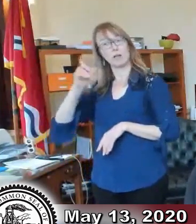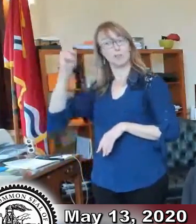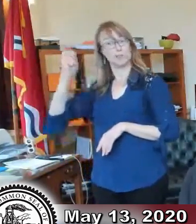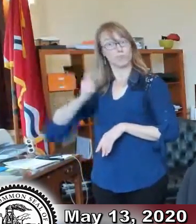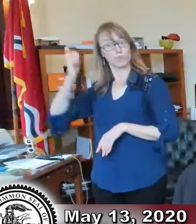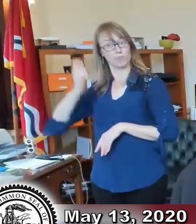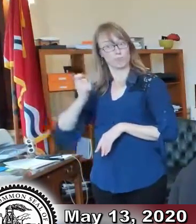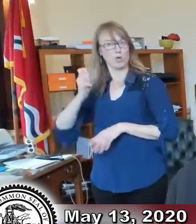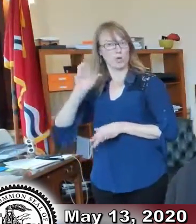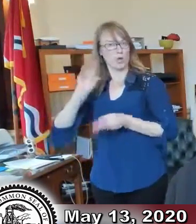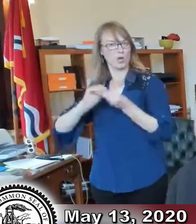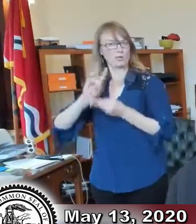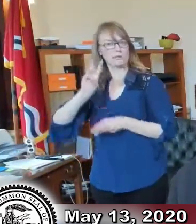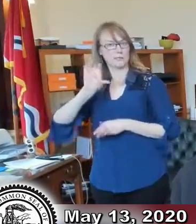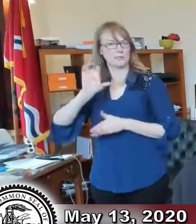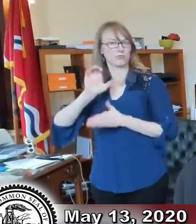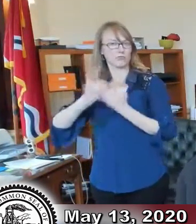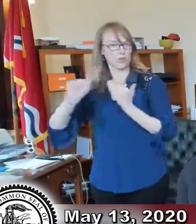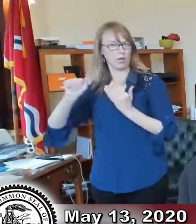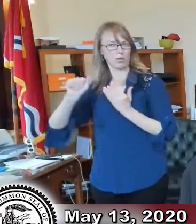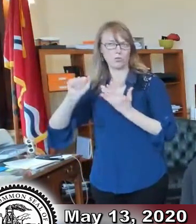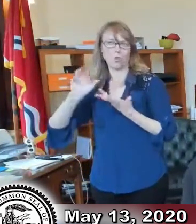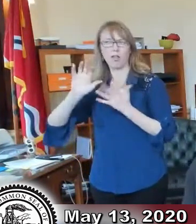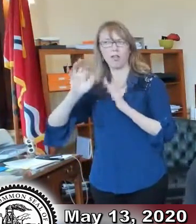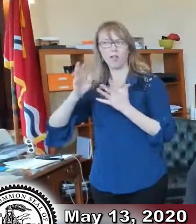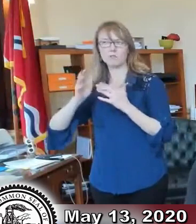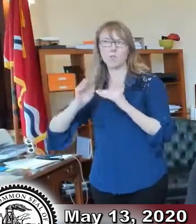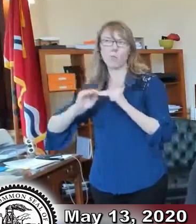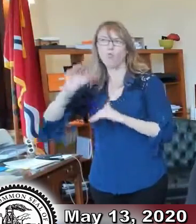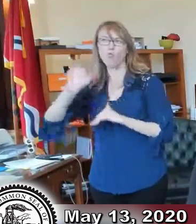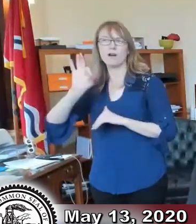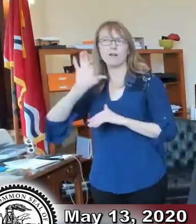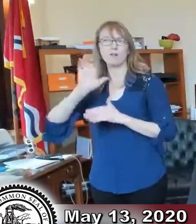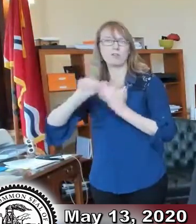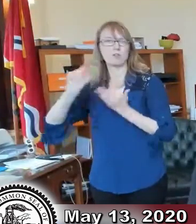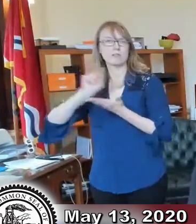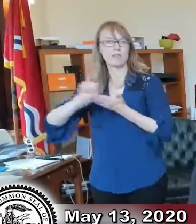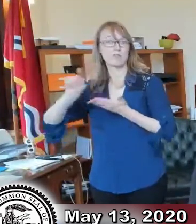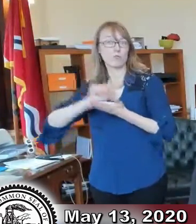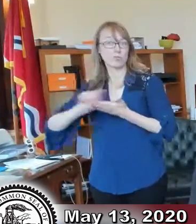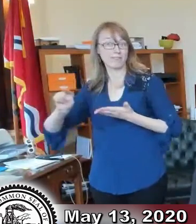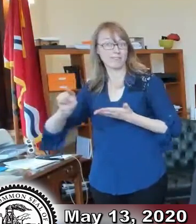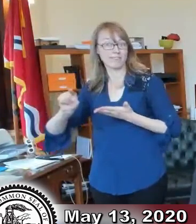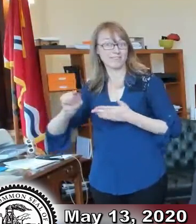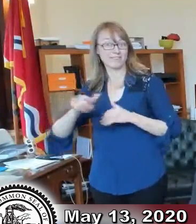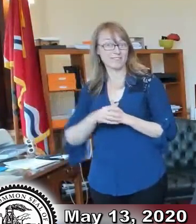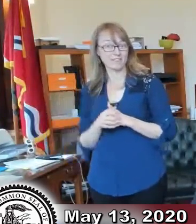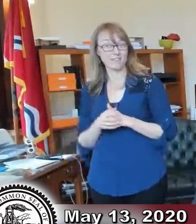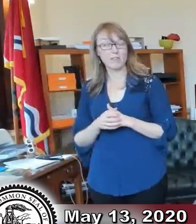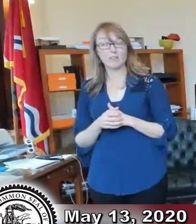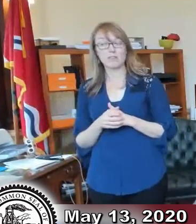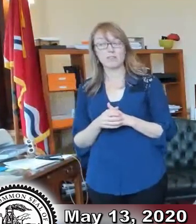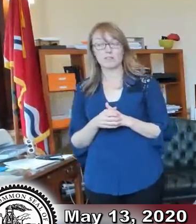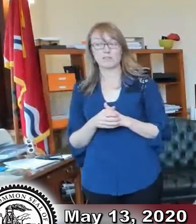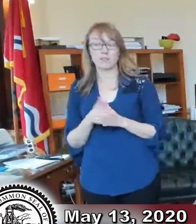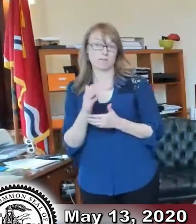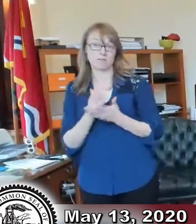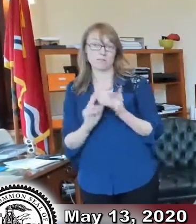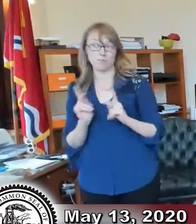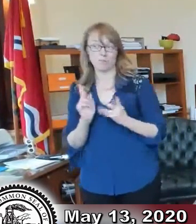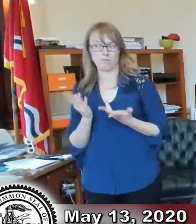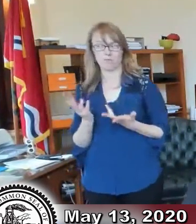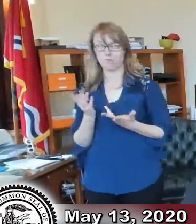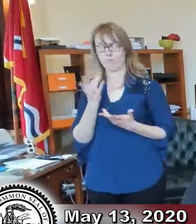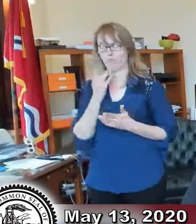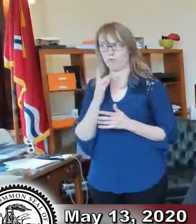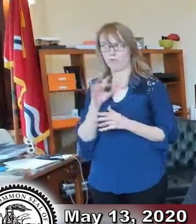is in the neighborhood of, it's over $900 a week for most people. And I know that there are people who just would prefer